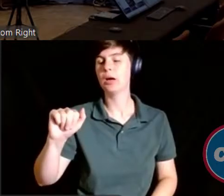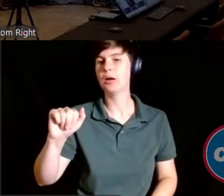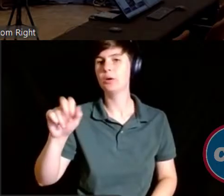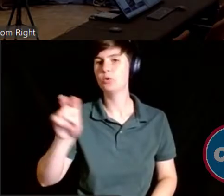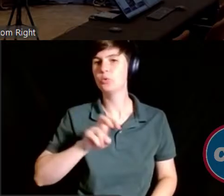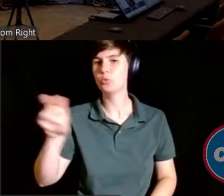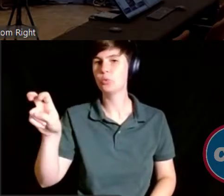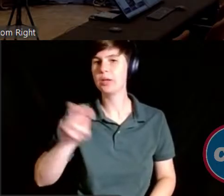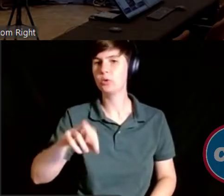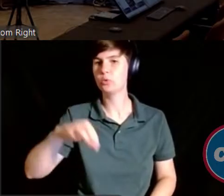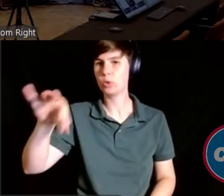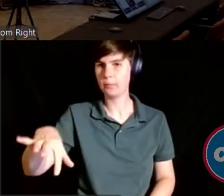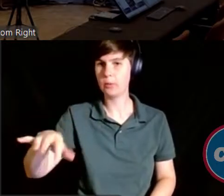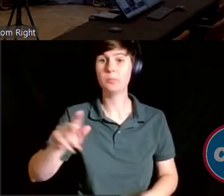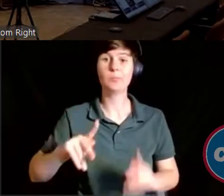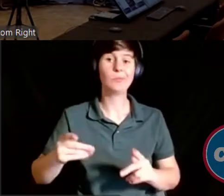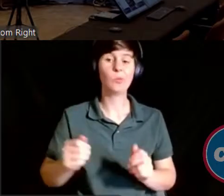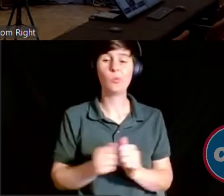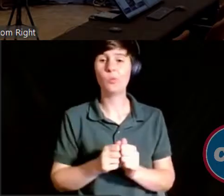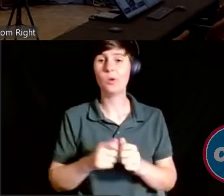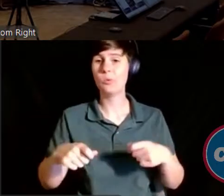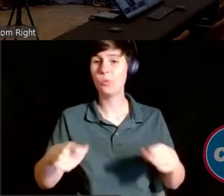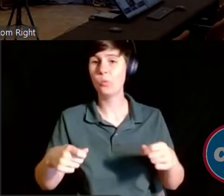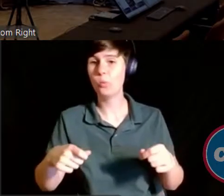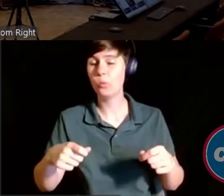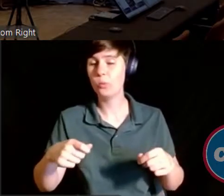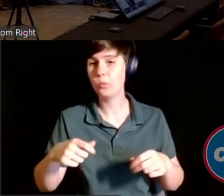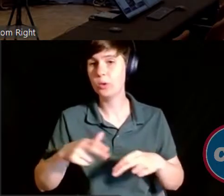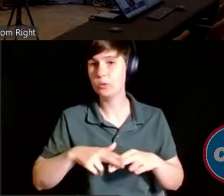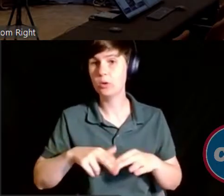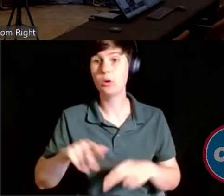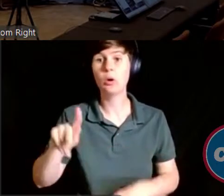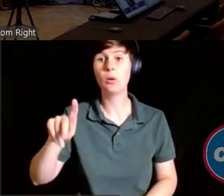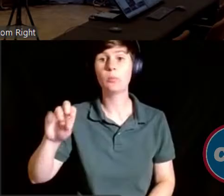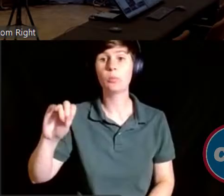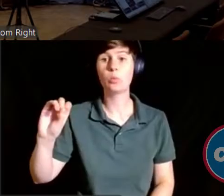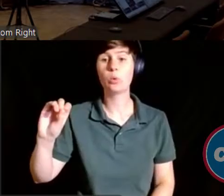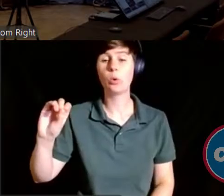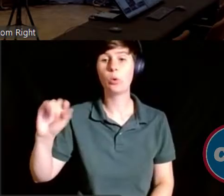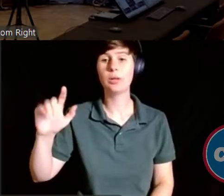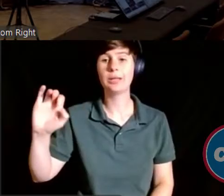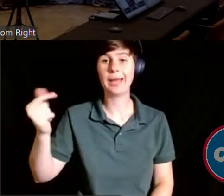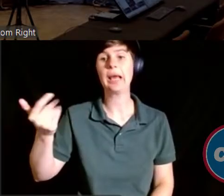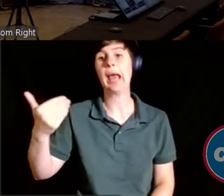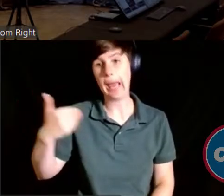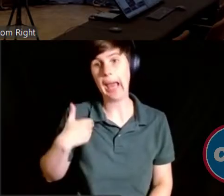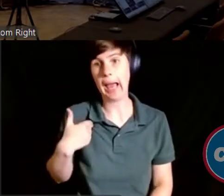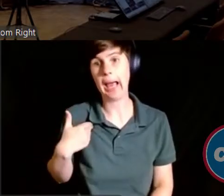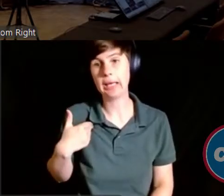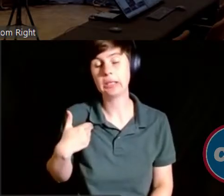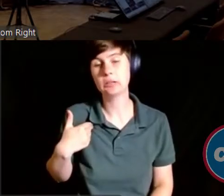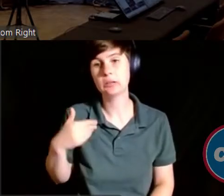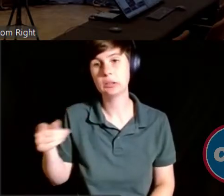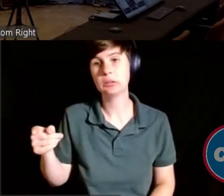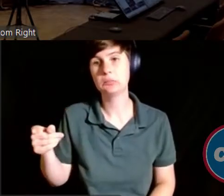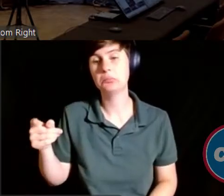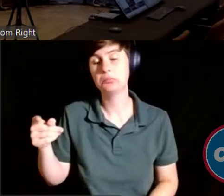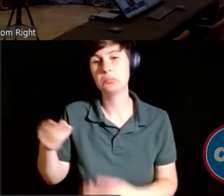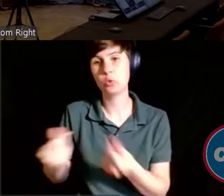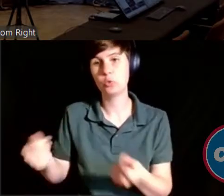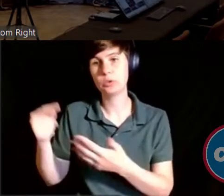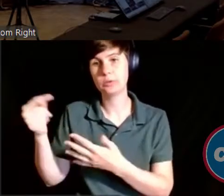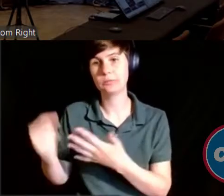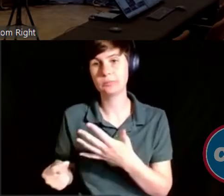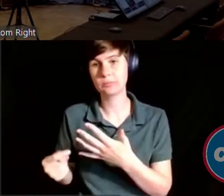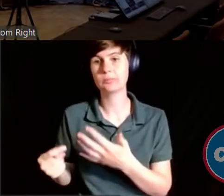accessible vehicles. ProWag has a very consistent solution. And I will actually note, CDOT was informed a year before ProWag came out. Like, and